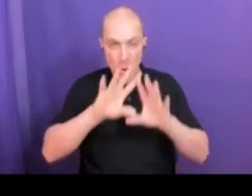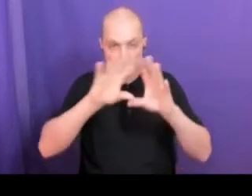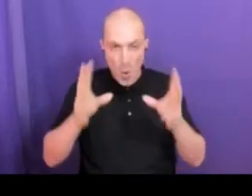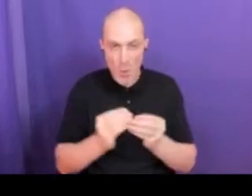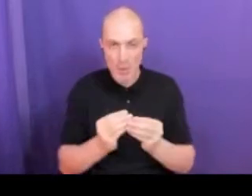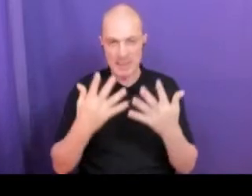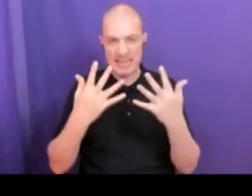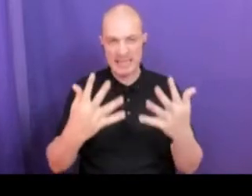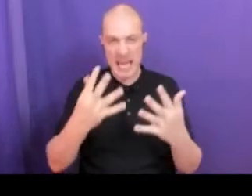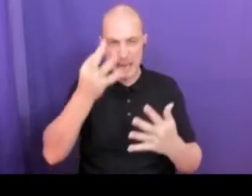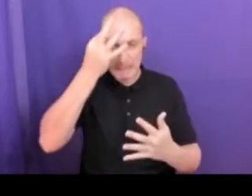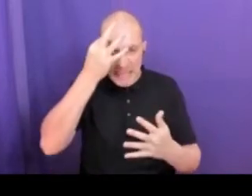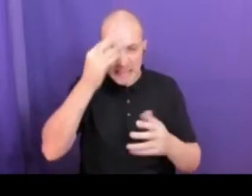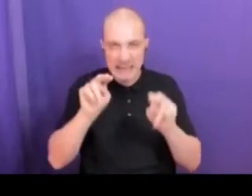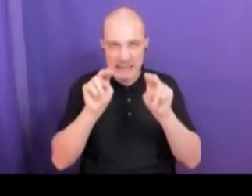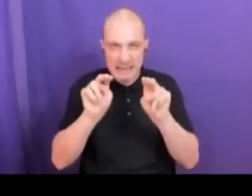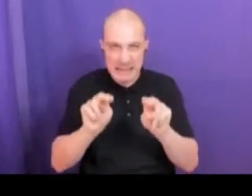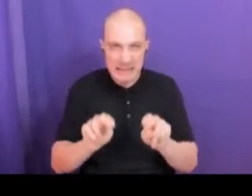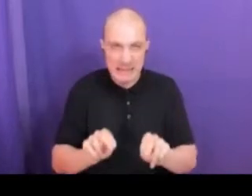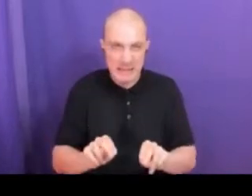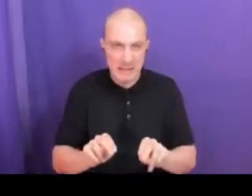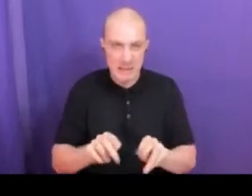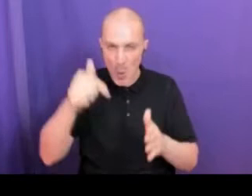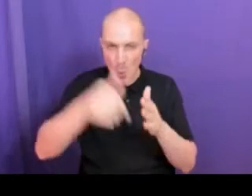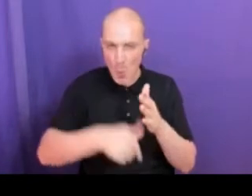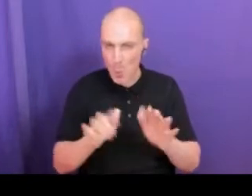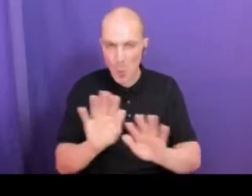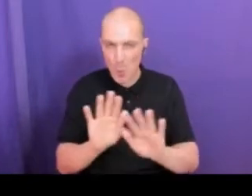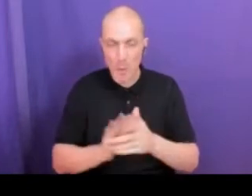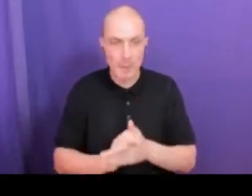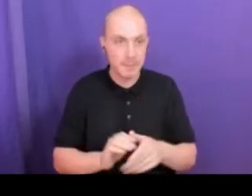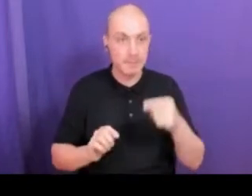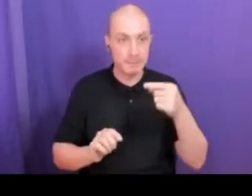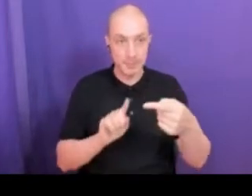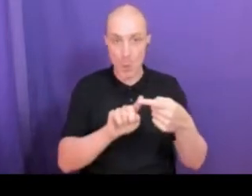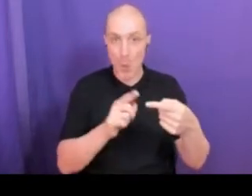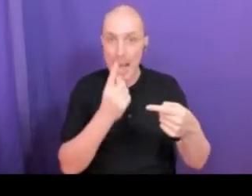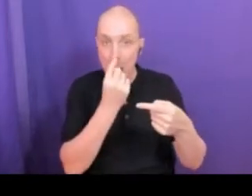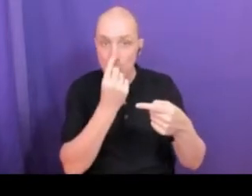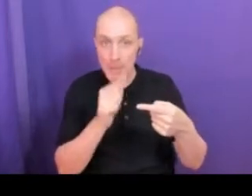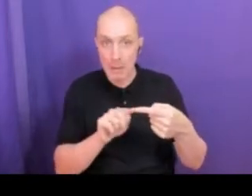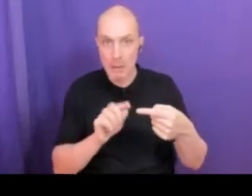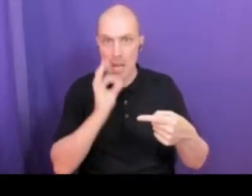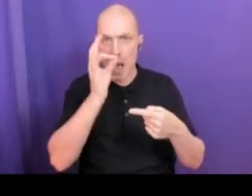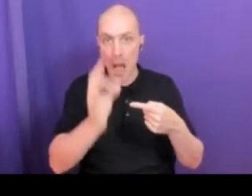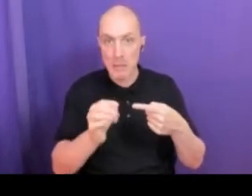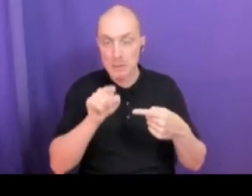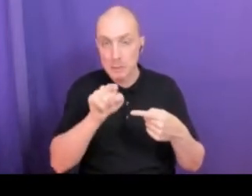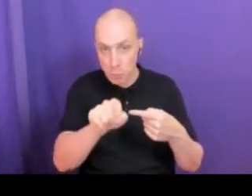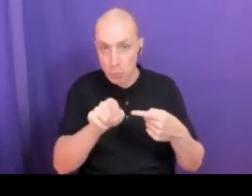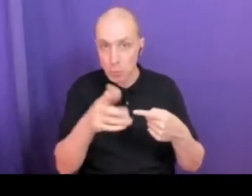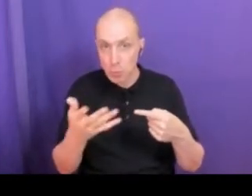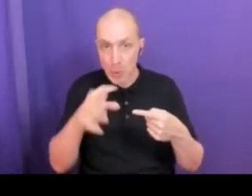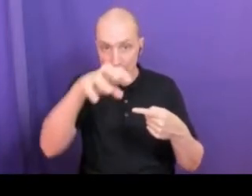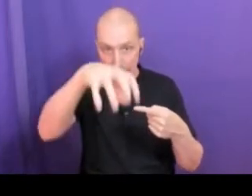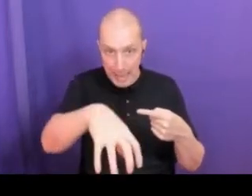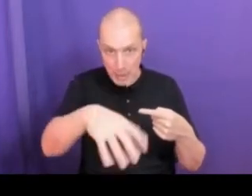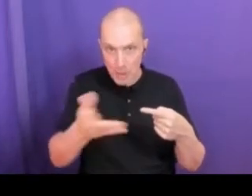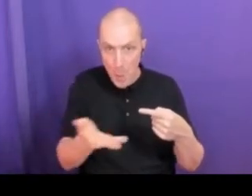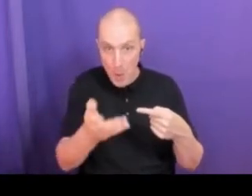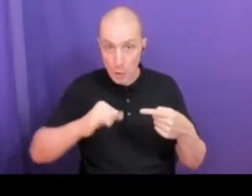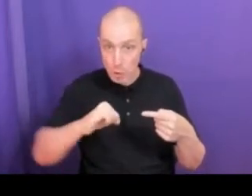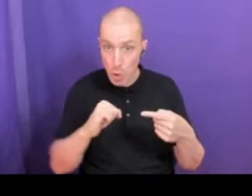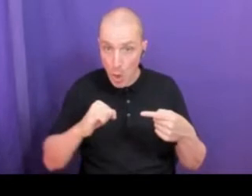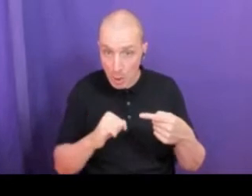So the eligibility questions asked, firstly, is the clinic located in Scotland? That's what we're interested in. What's the postcode